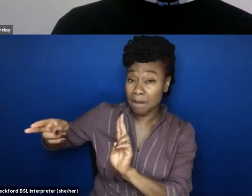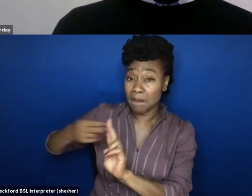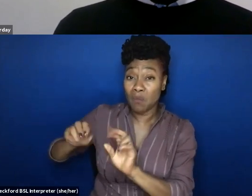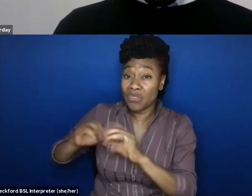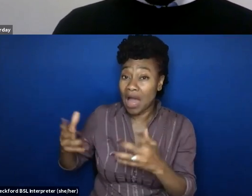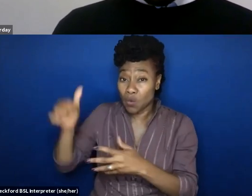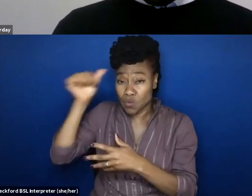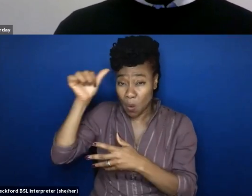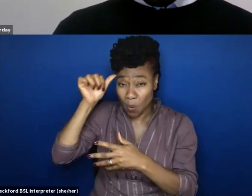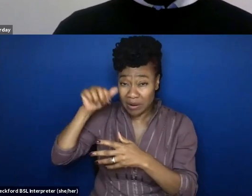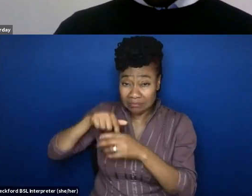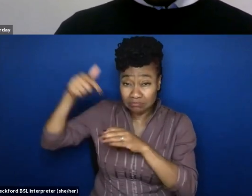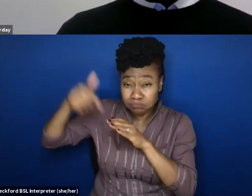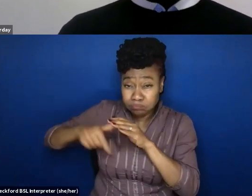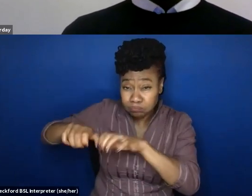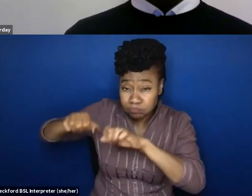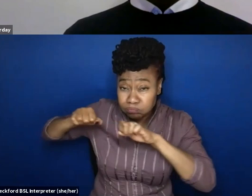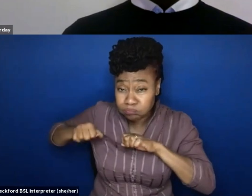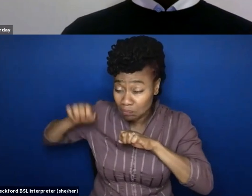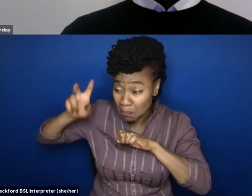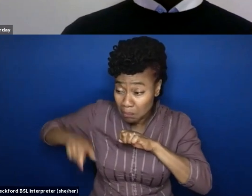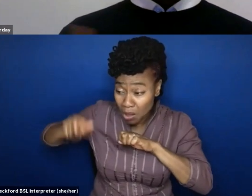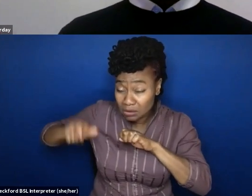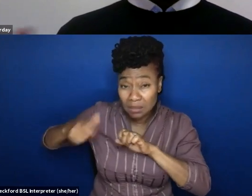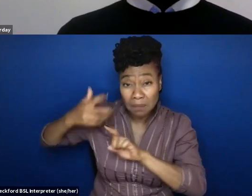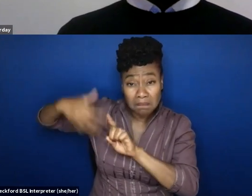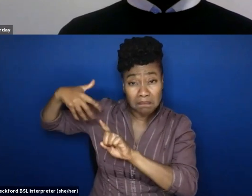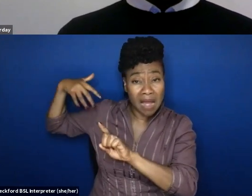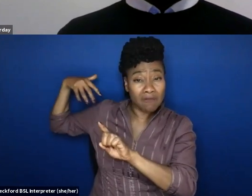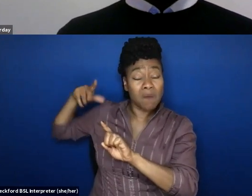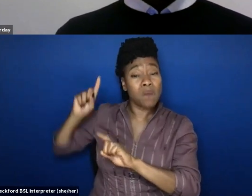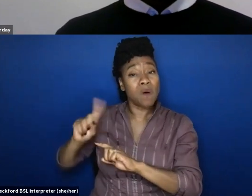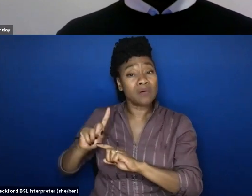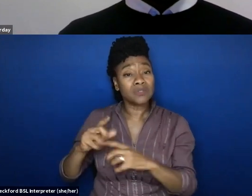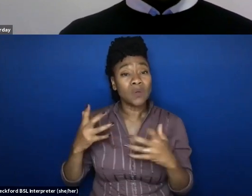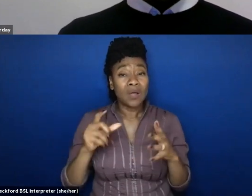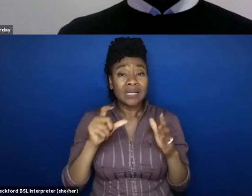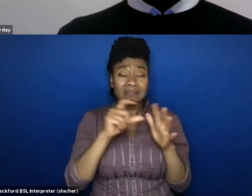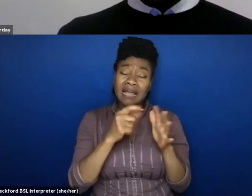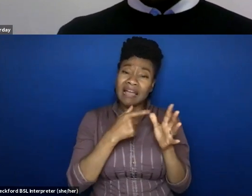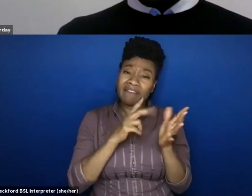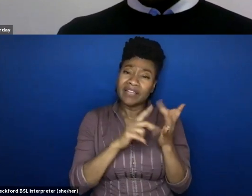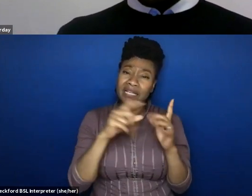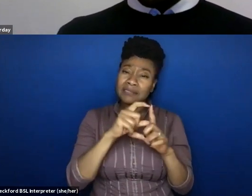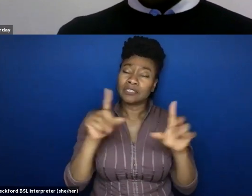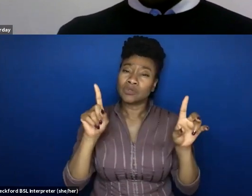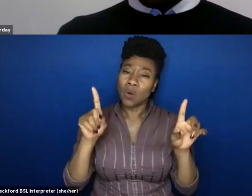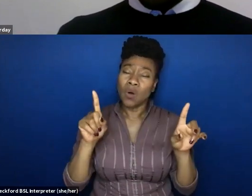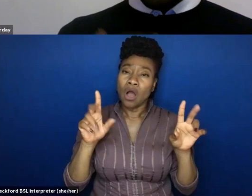from yourself, David, in terms of that sort of, I guess, building a culturally competent future, or kind of,